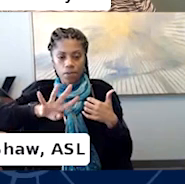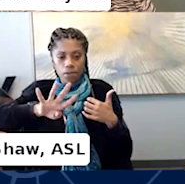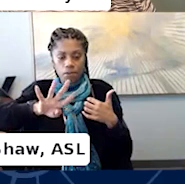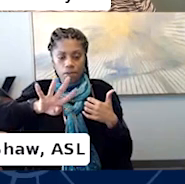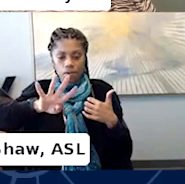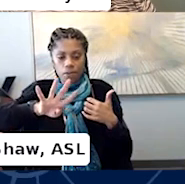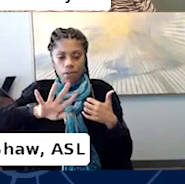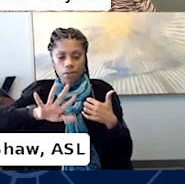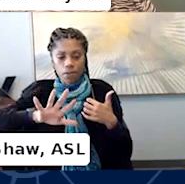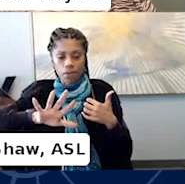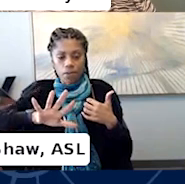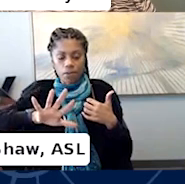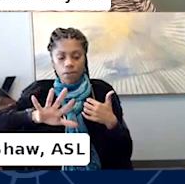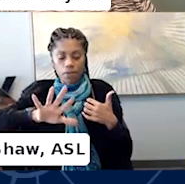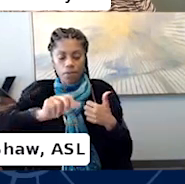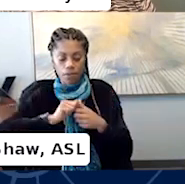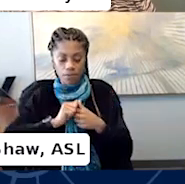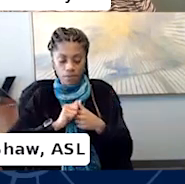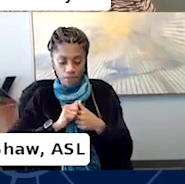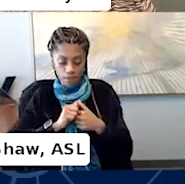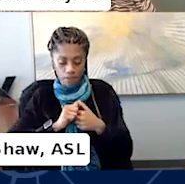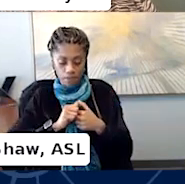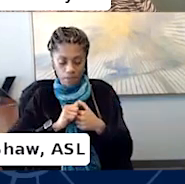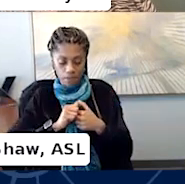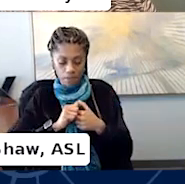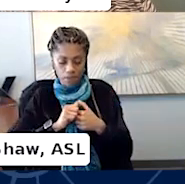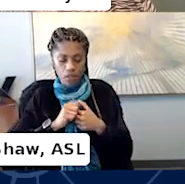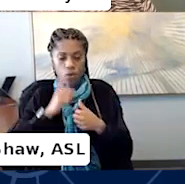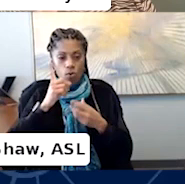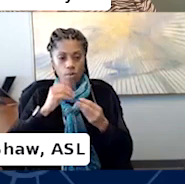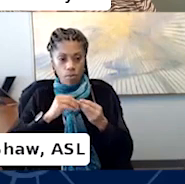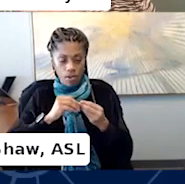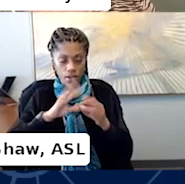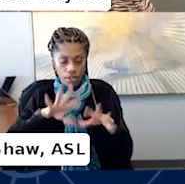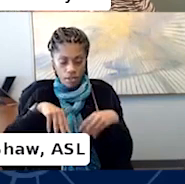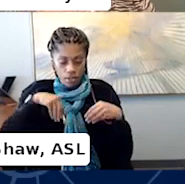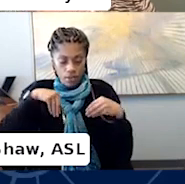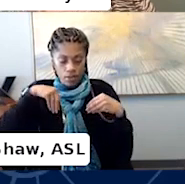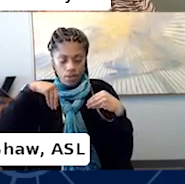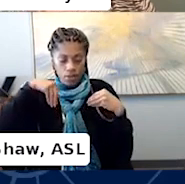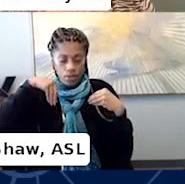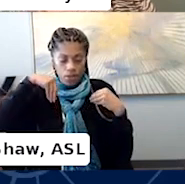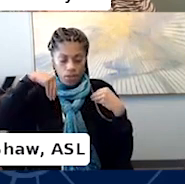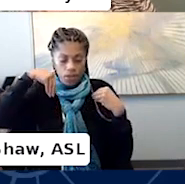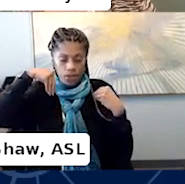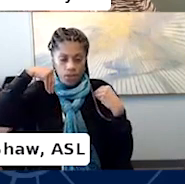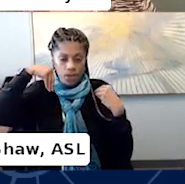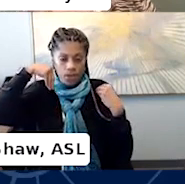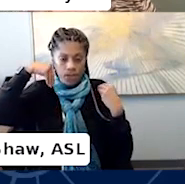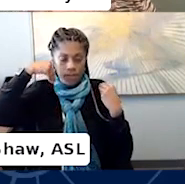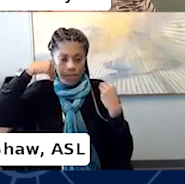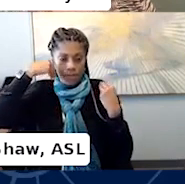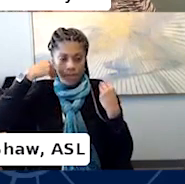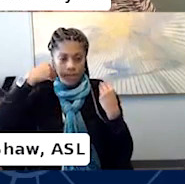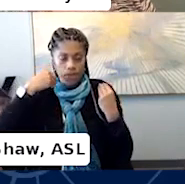4, 5. And just one more time. This time, if you'd like, you can bring